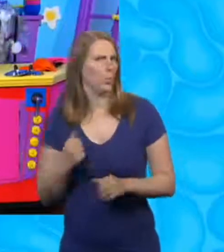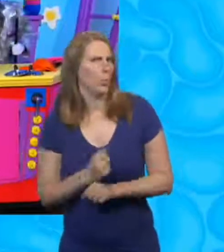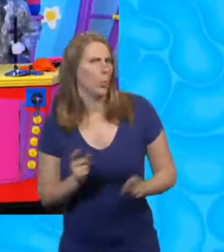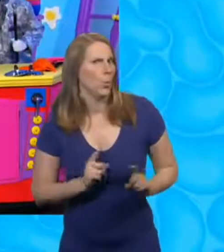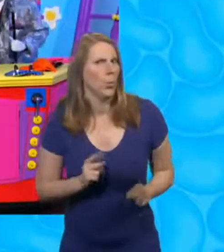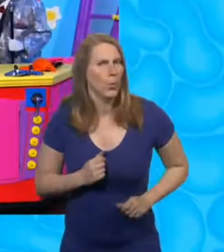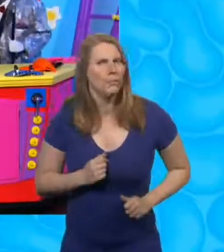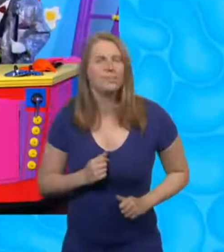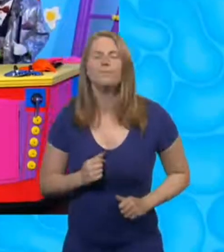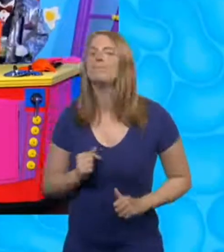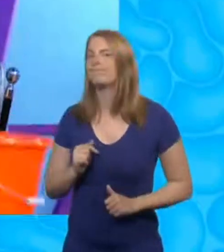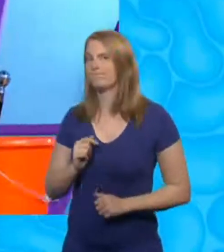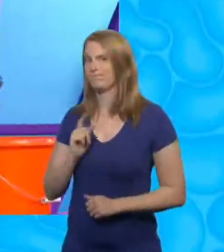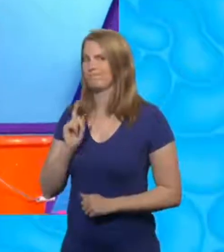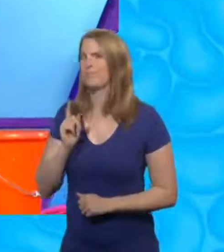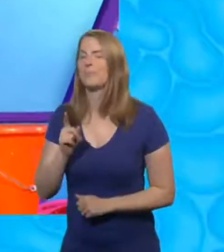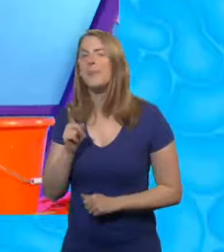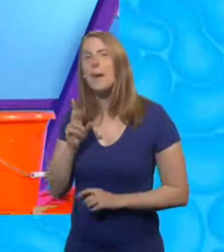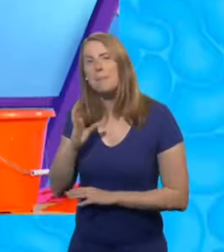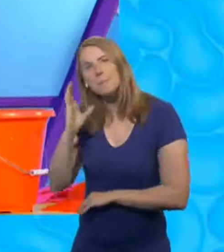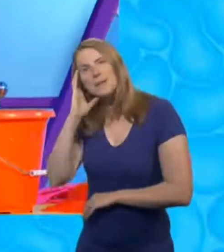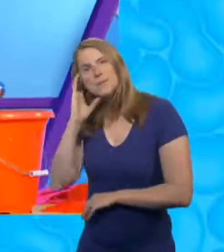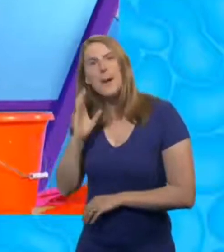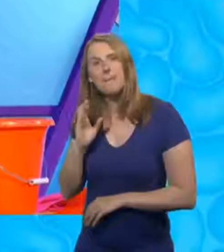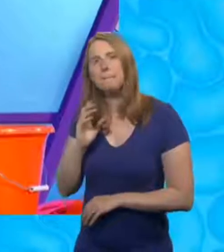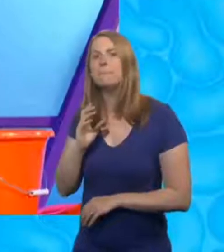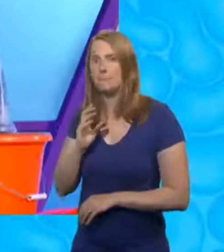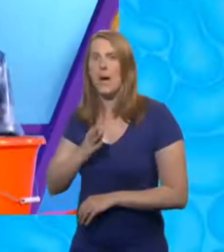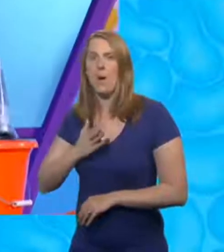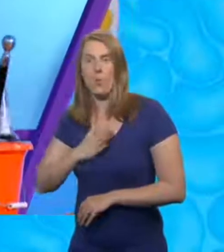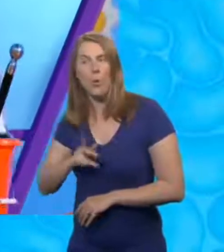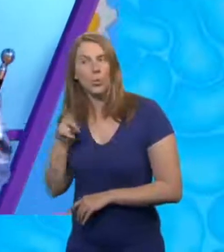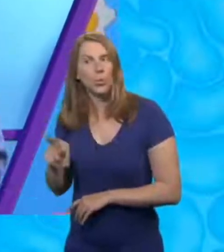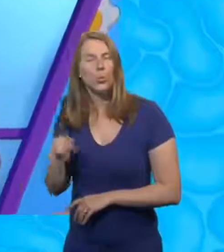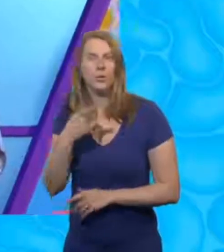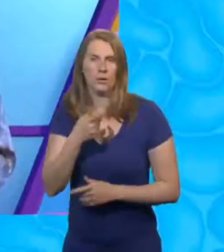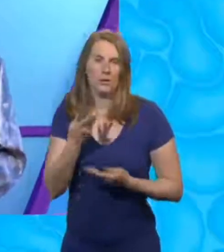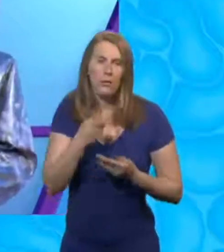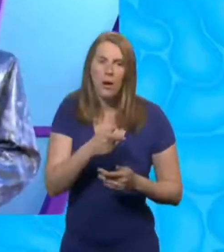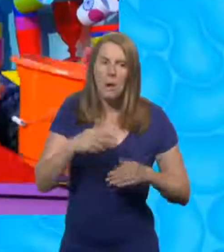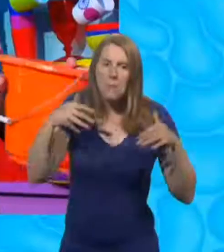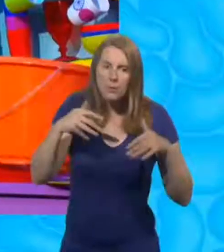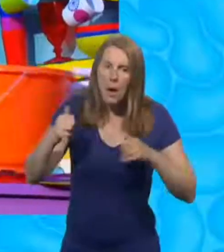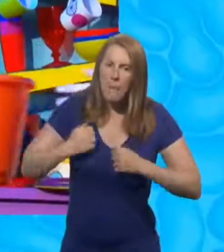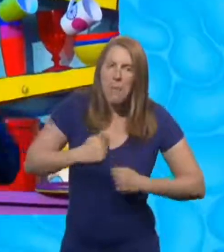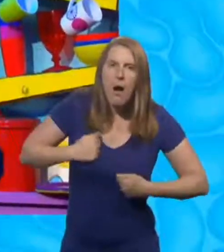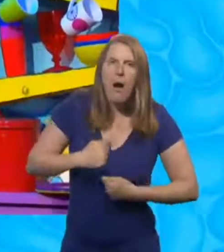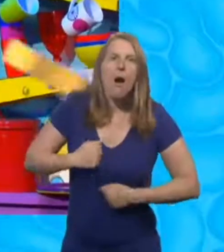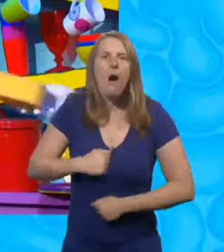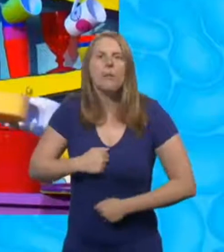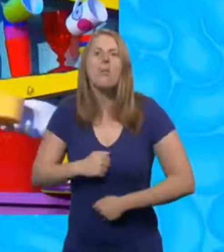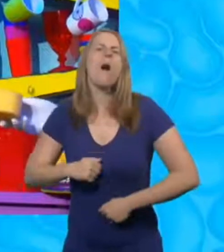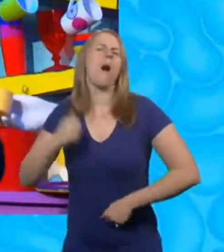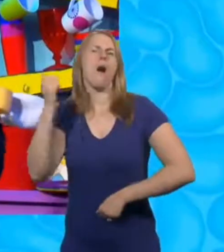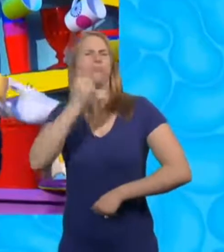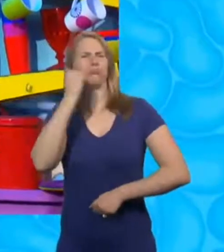Well, it is nearly Little Monster's bedtime. Yeah? So... I need you to give her her bath on your own.